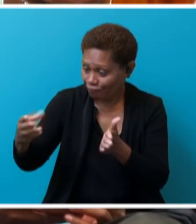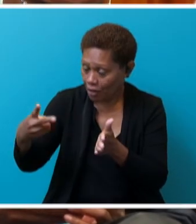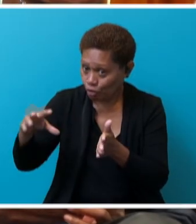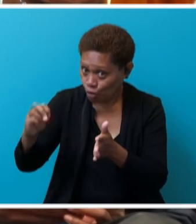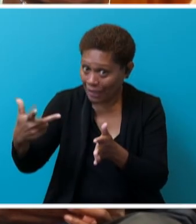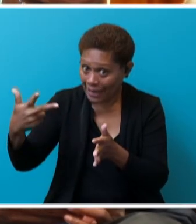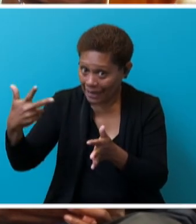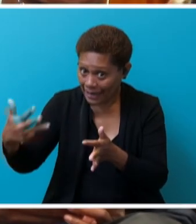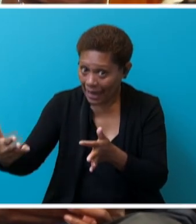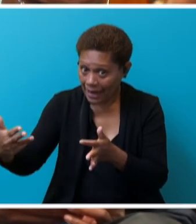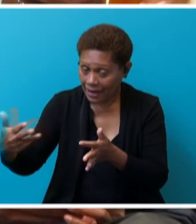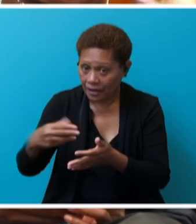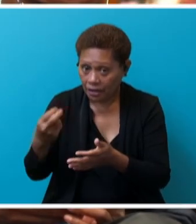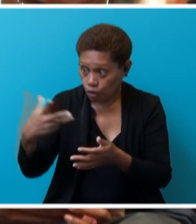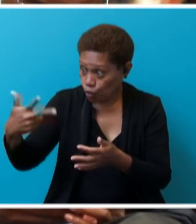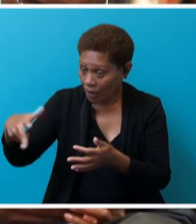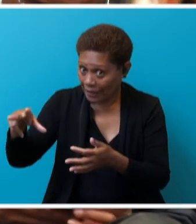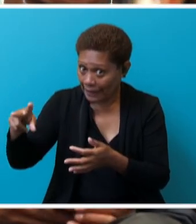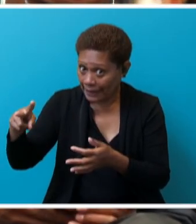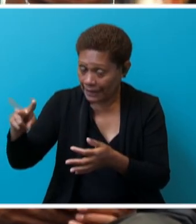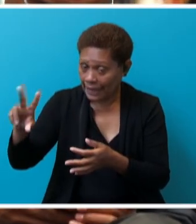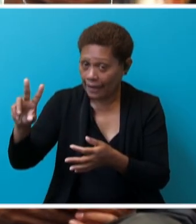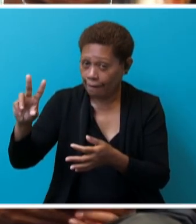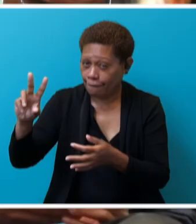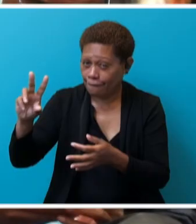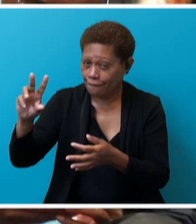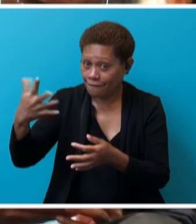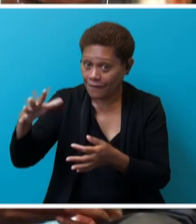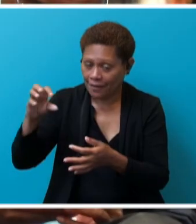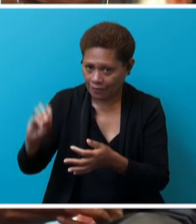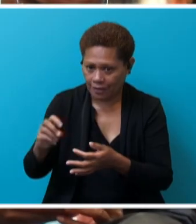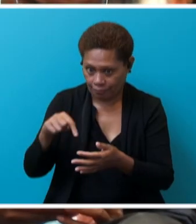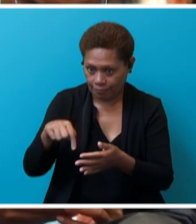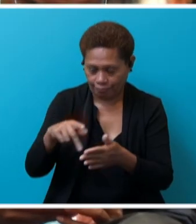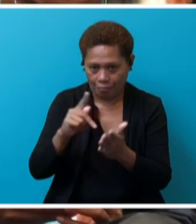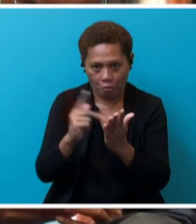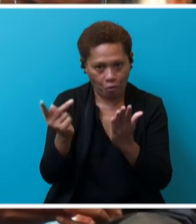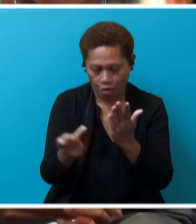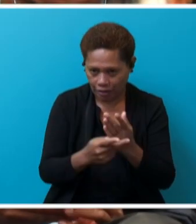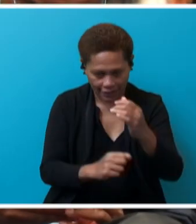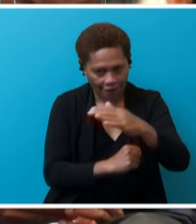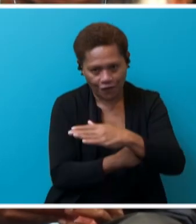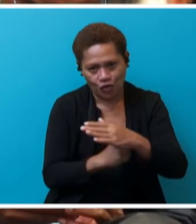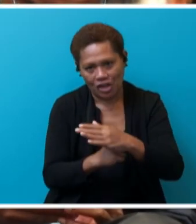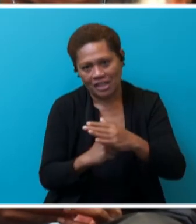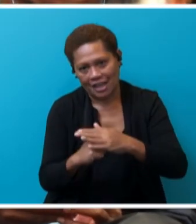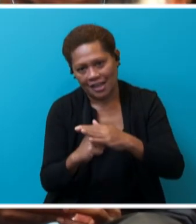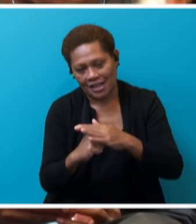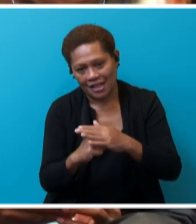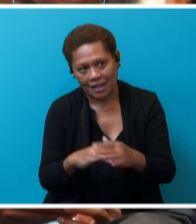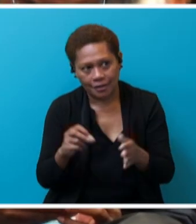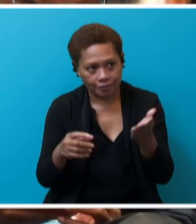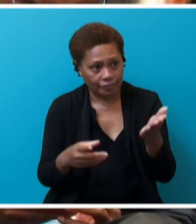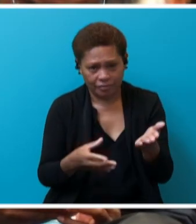Sector Strategy 2050, these projects are the foundation. I have not mentioned others in detail.